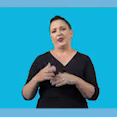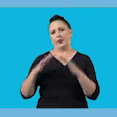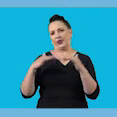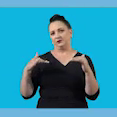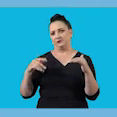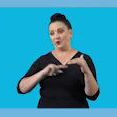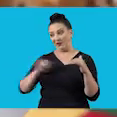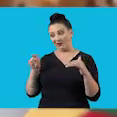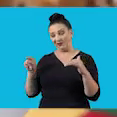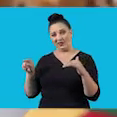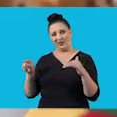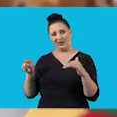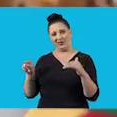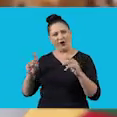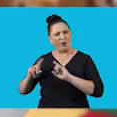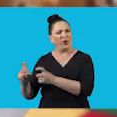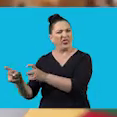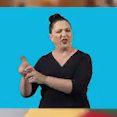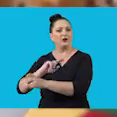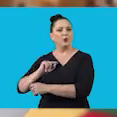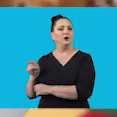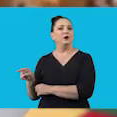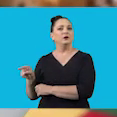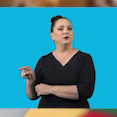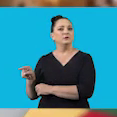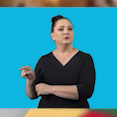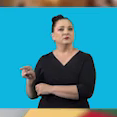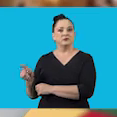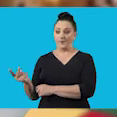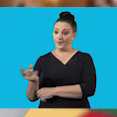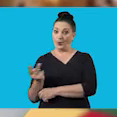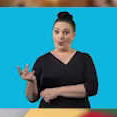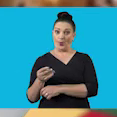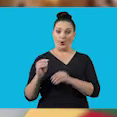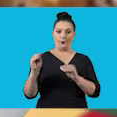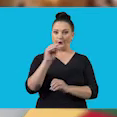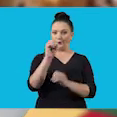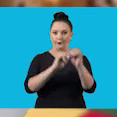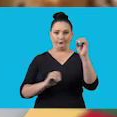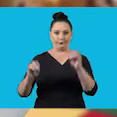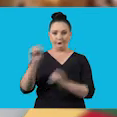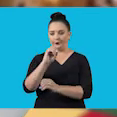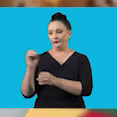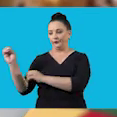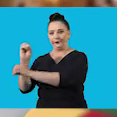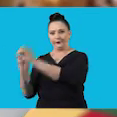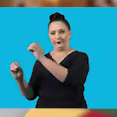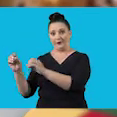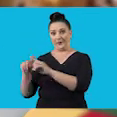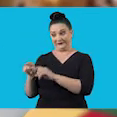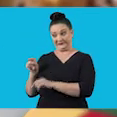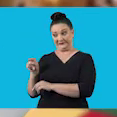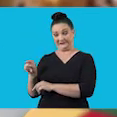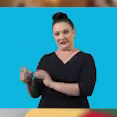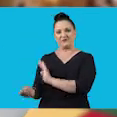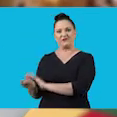happen? Why is it that? Because we've just said now that both liquids and gases, they have particles that are moving, and therefore in those particles, diffusion